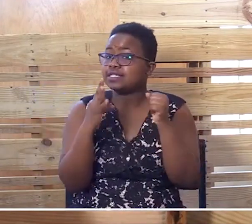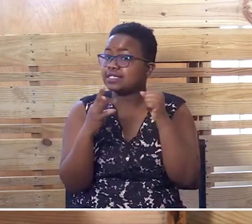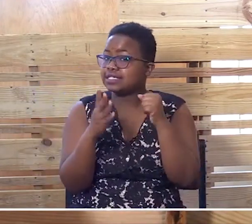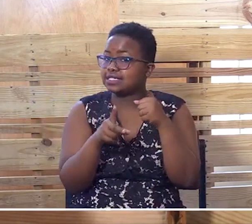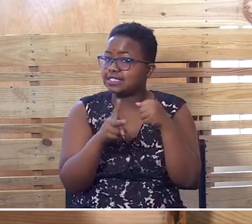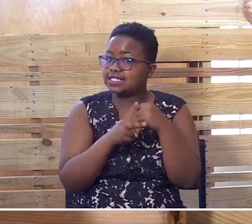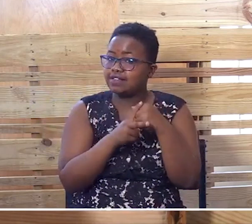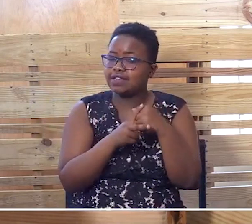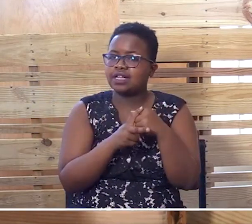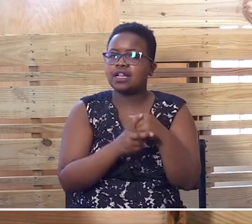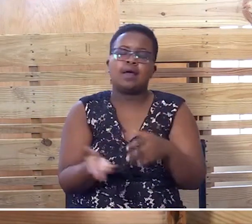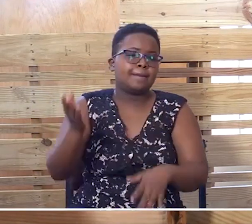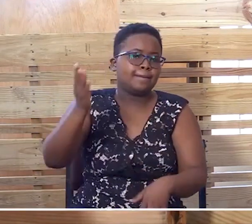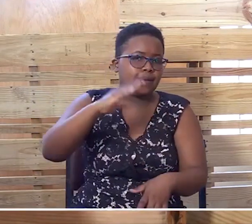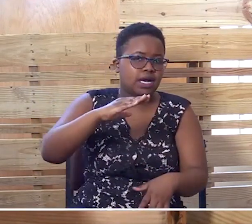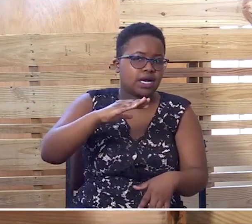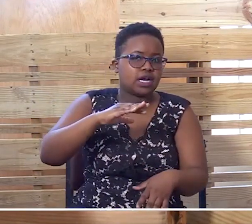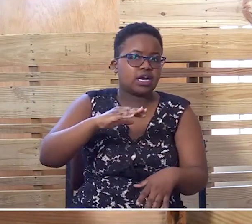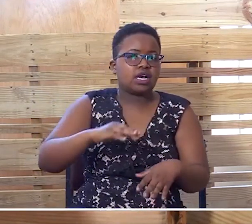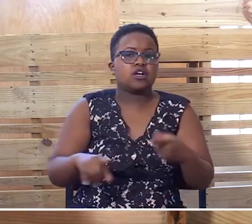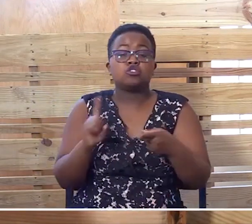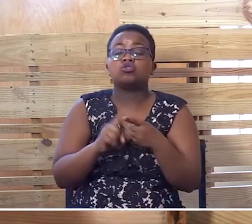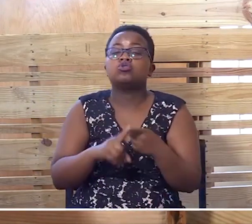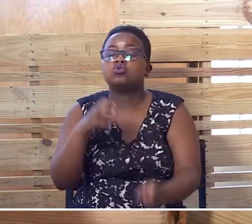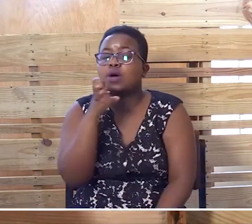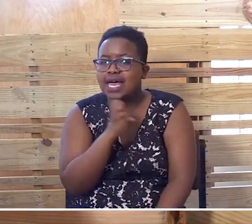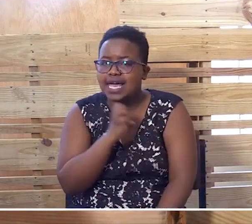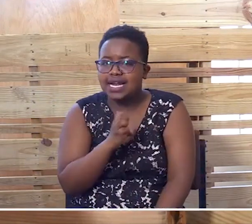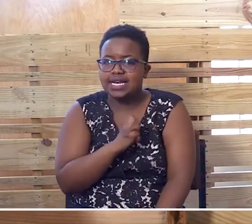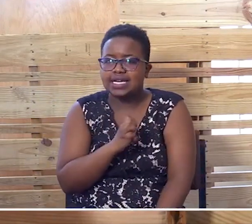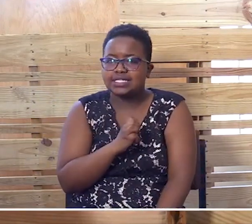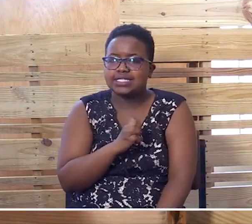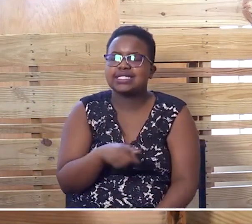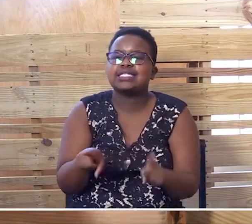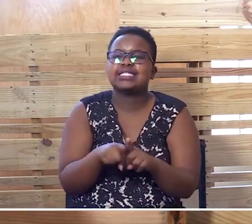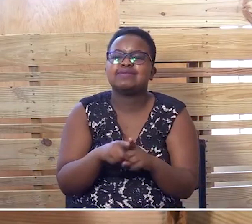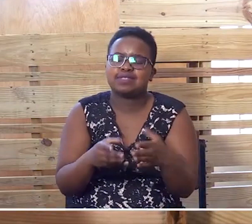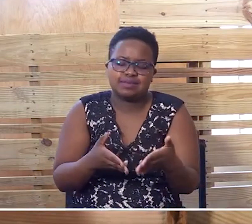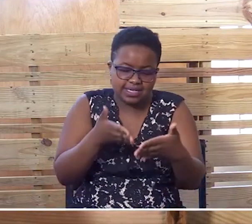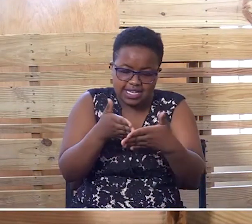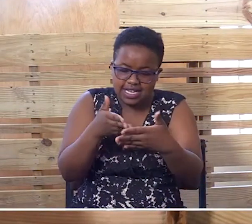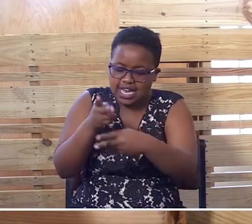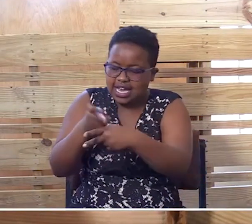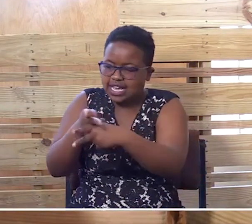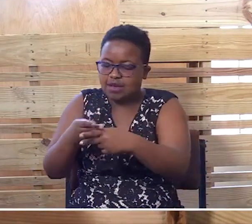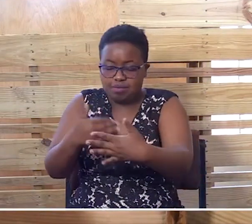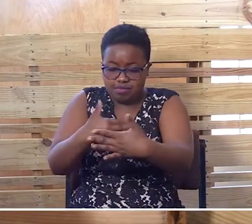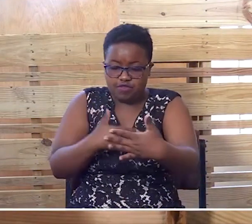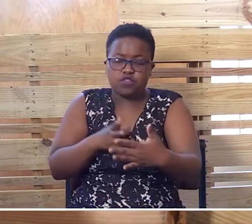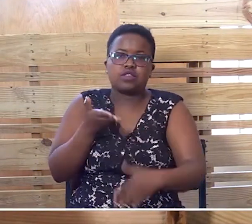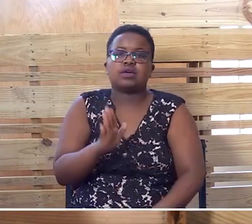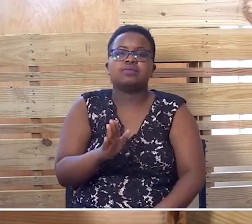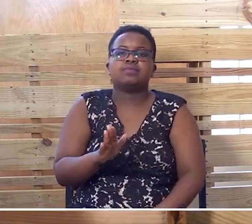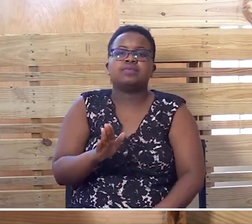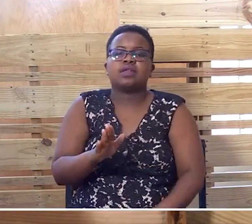back and summoned the elders of the people and set before them and set before them all the words the Lord